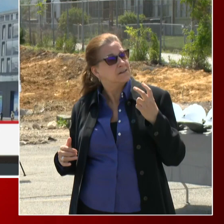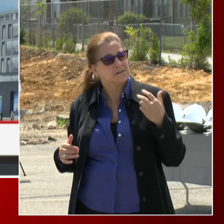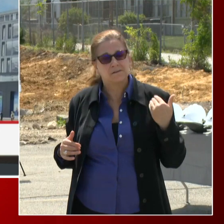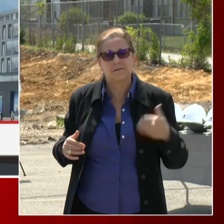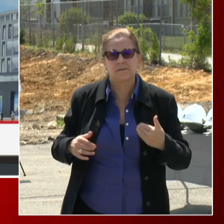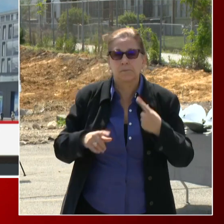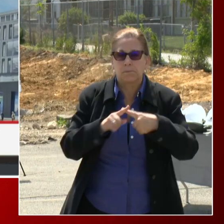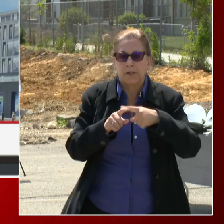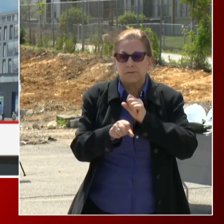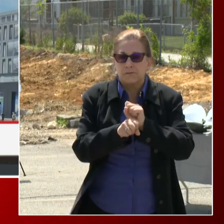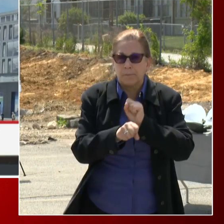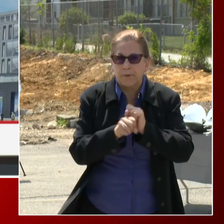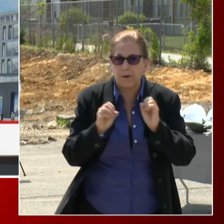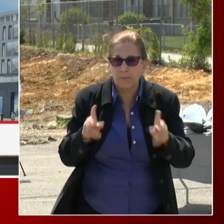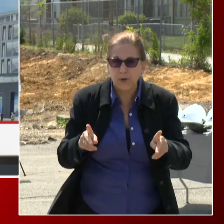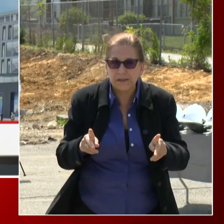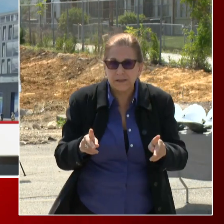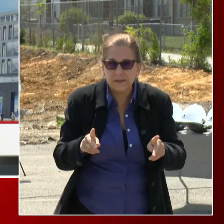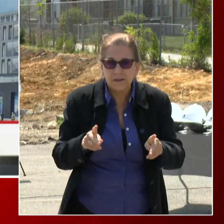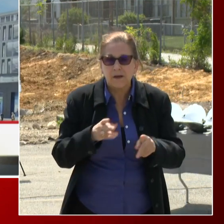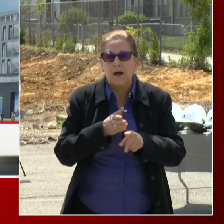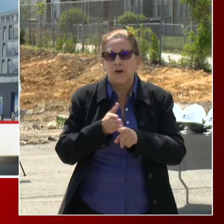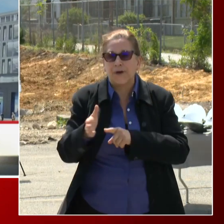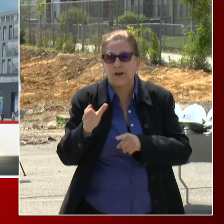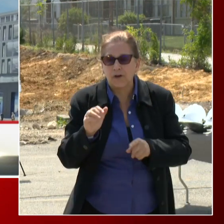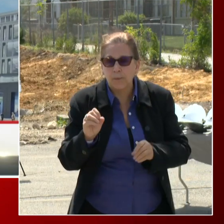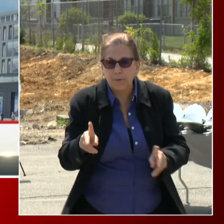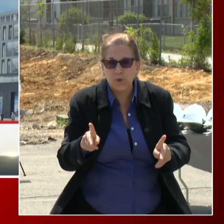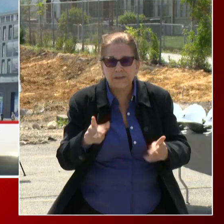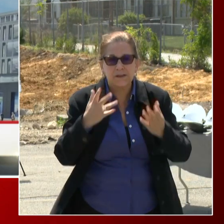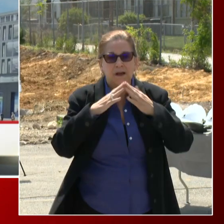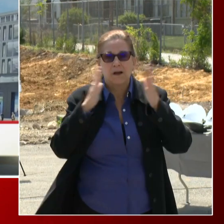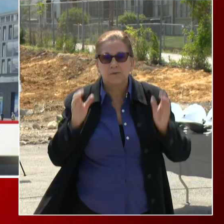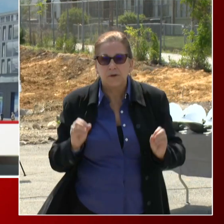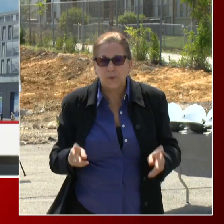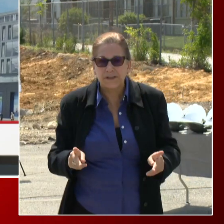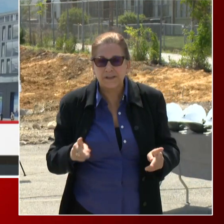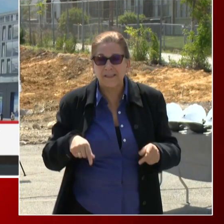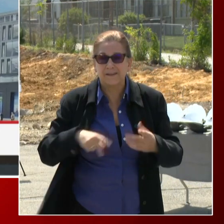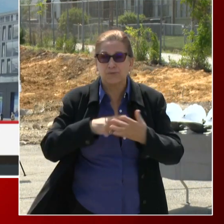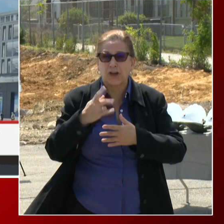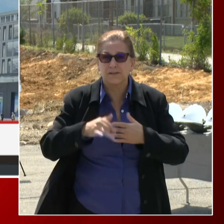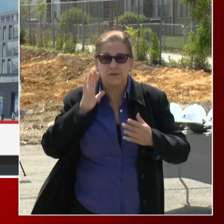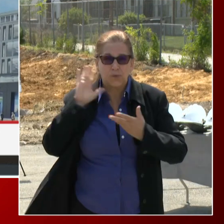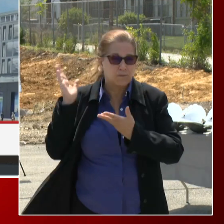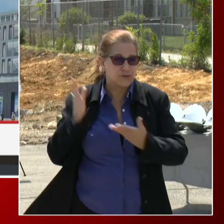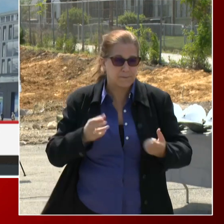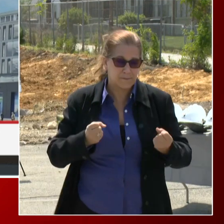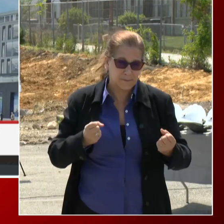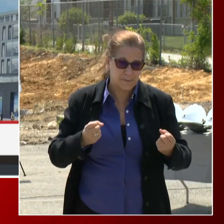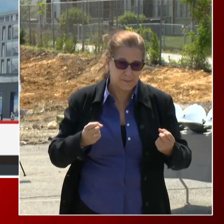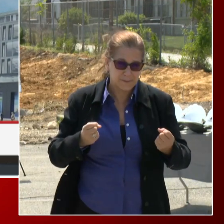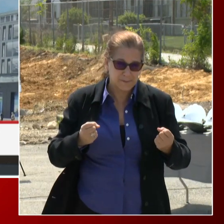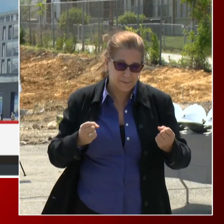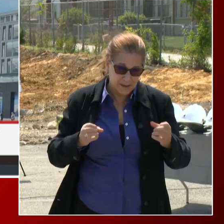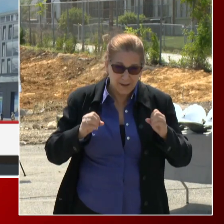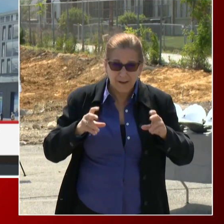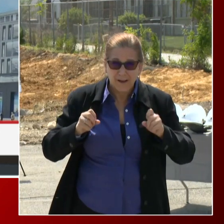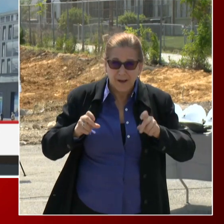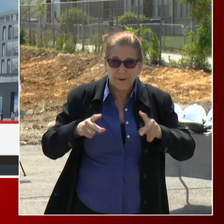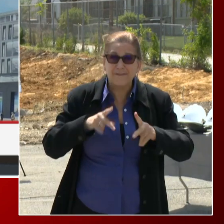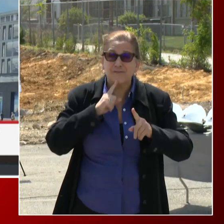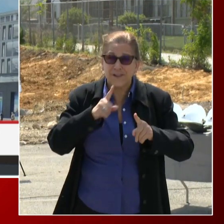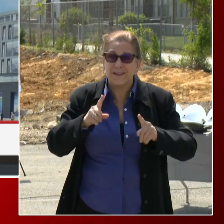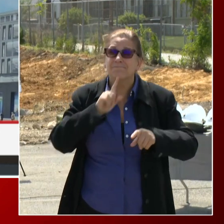contract opportunities, the career opportunities that this project will bring. I'm excited that this very